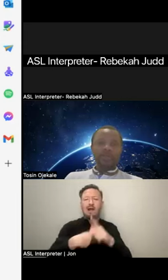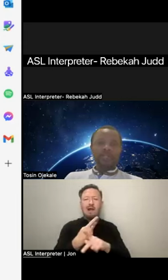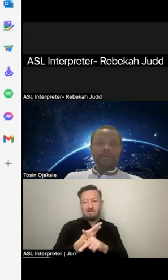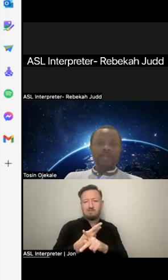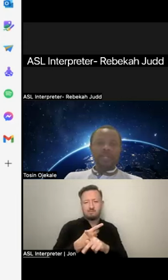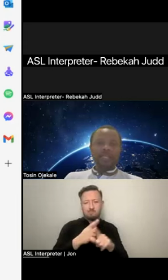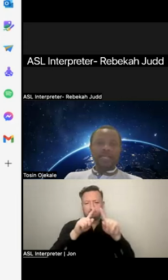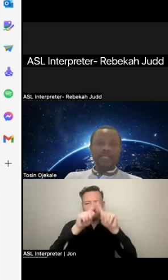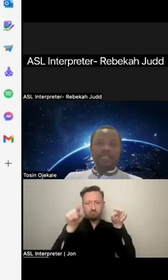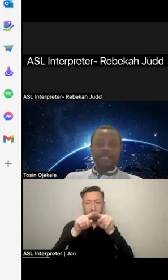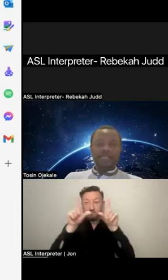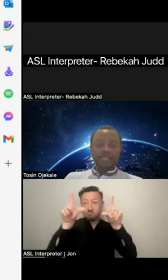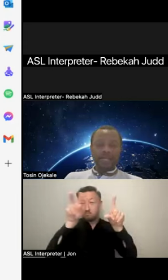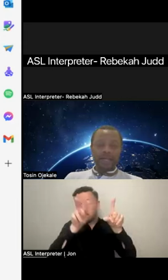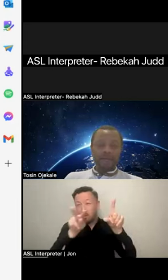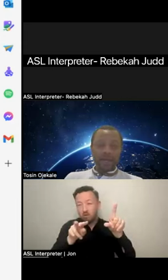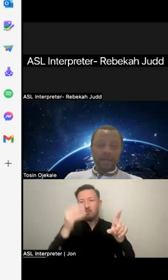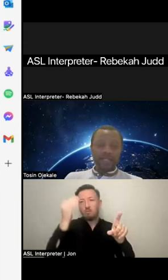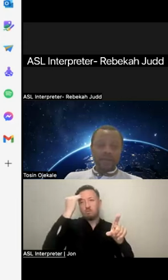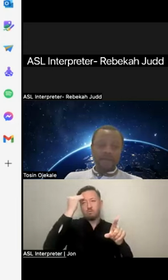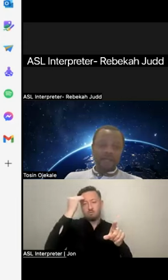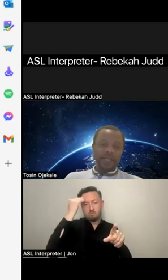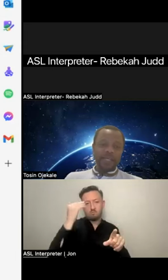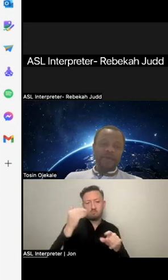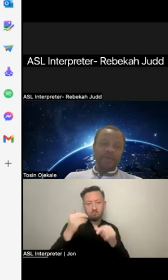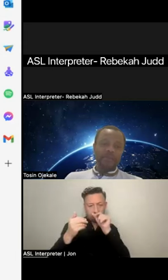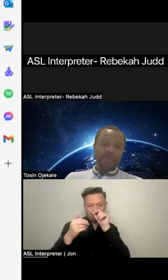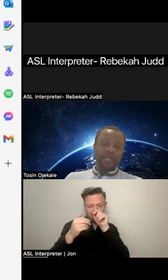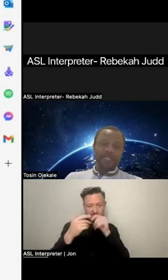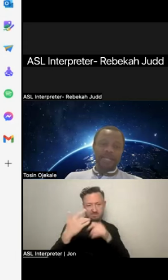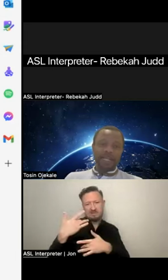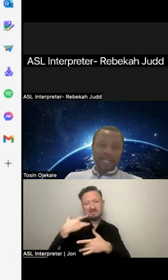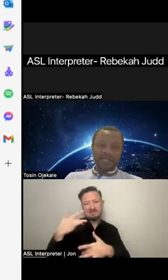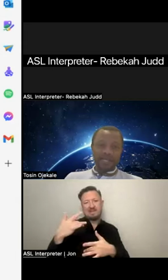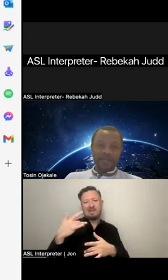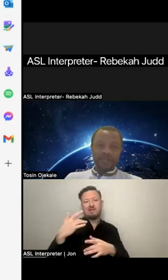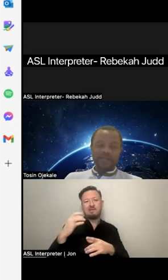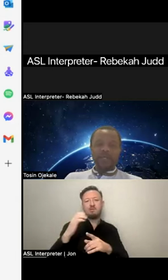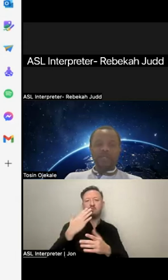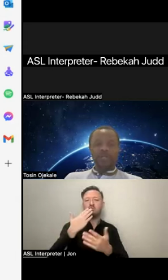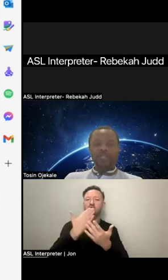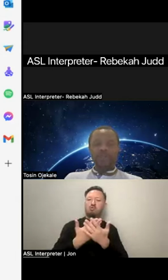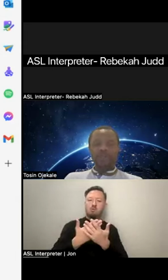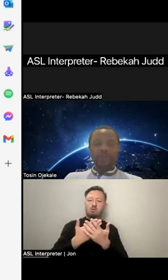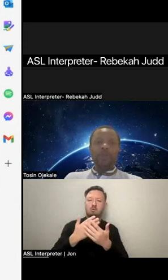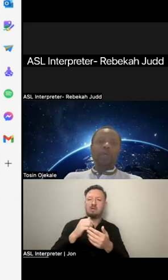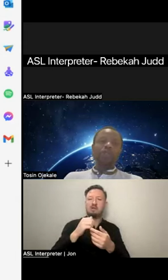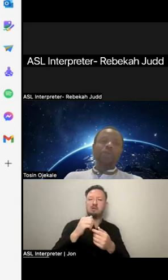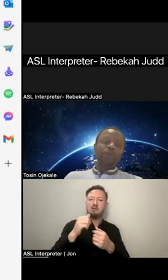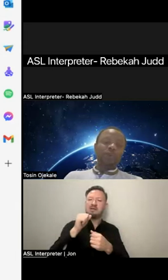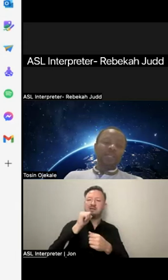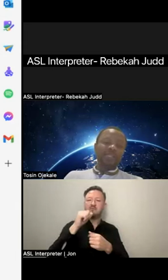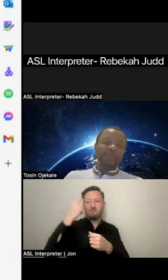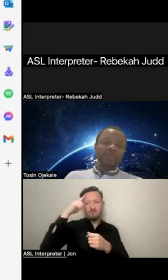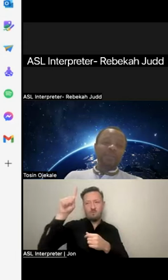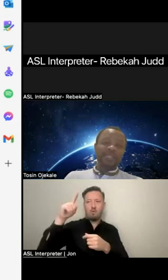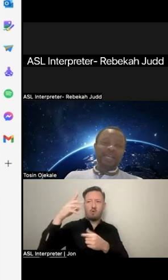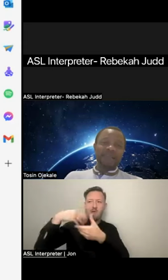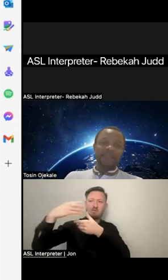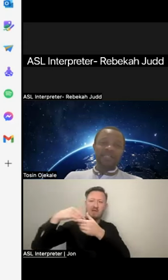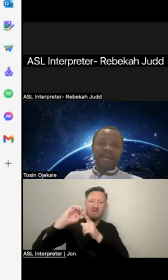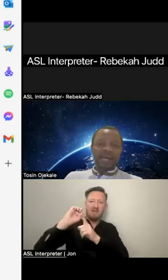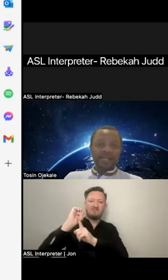if it's something that is environmental friendly or something that is hazardous, so that you know. So what it simply means